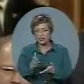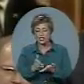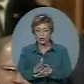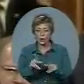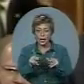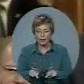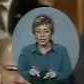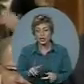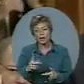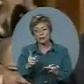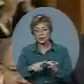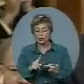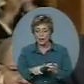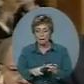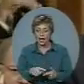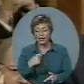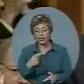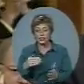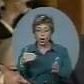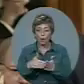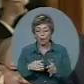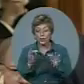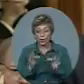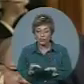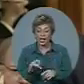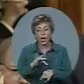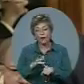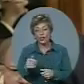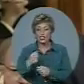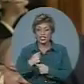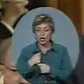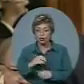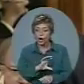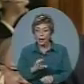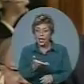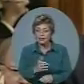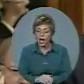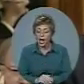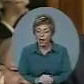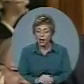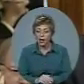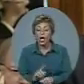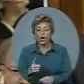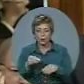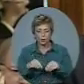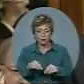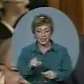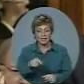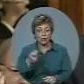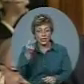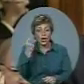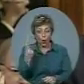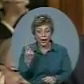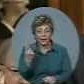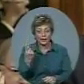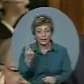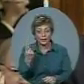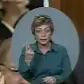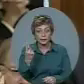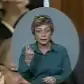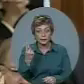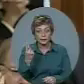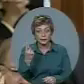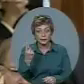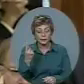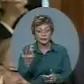doesn't care about Canadian soldiers. The Prime Minister must understand that he insulted the Parliament, the entire Parliament, with his